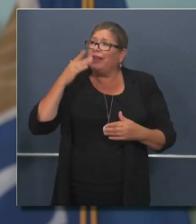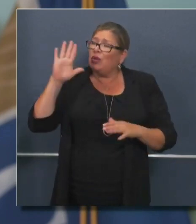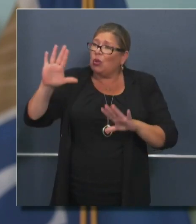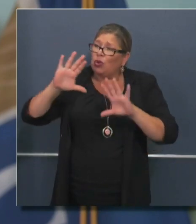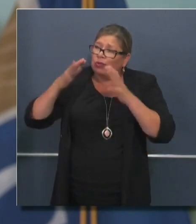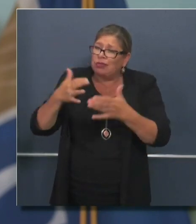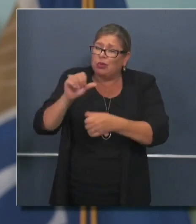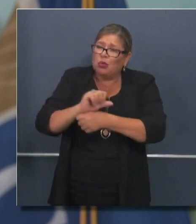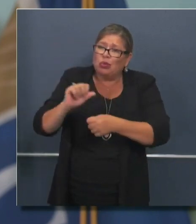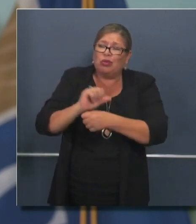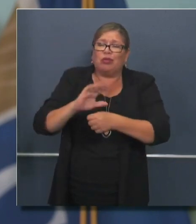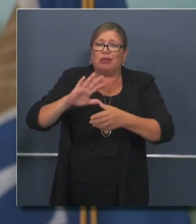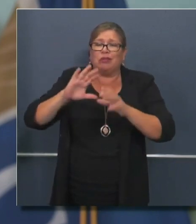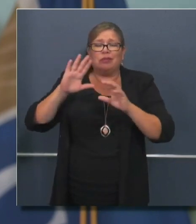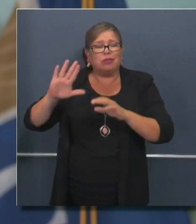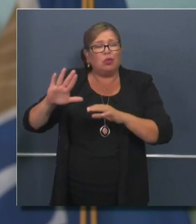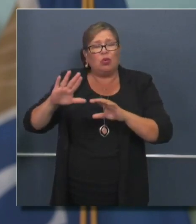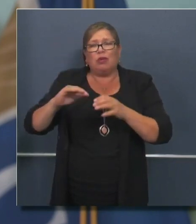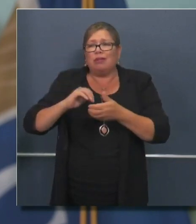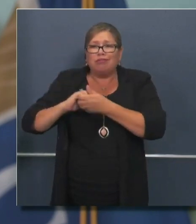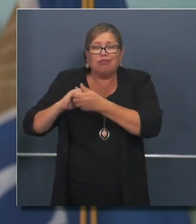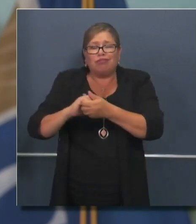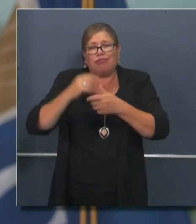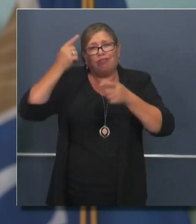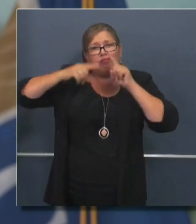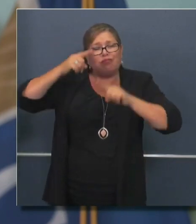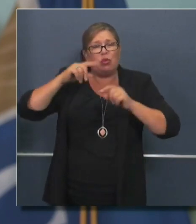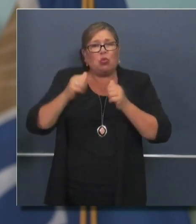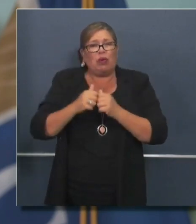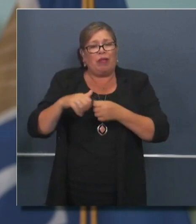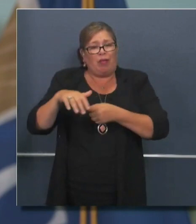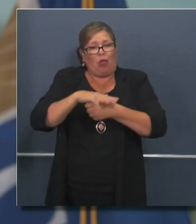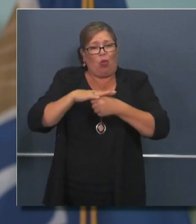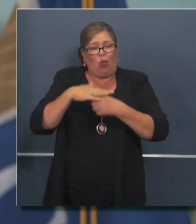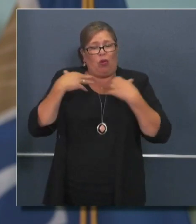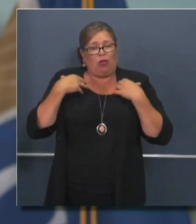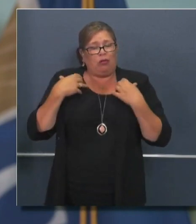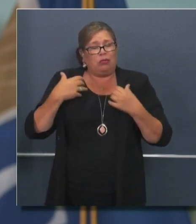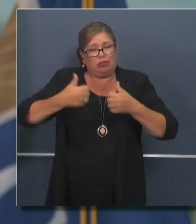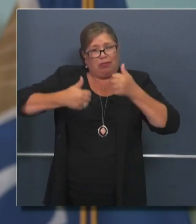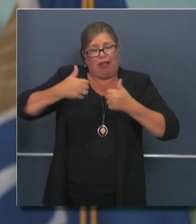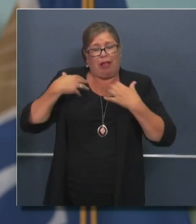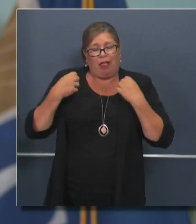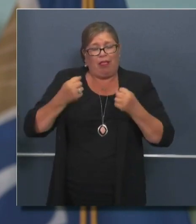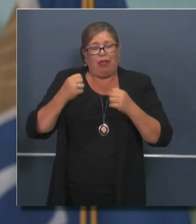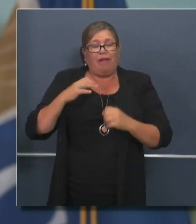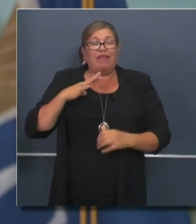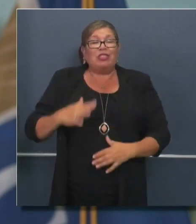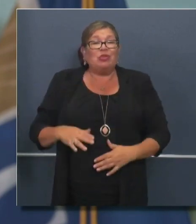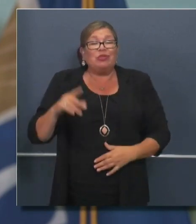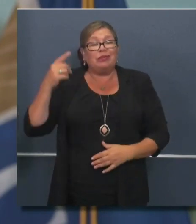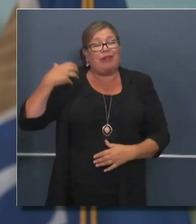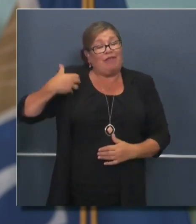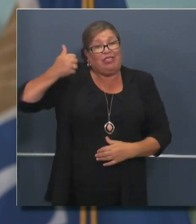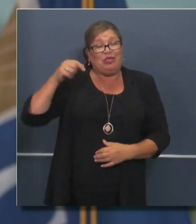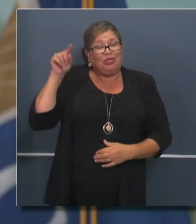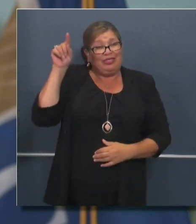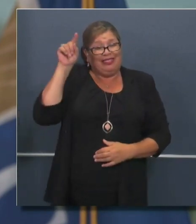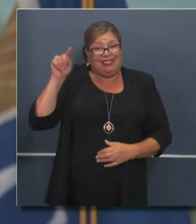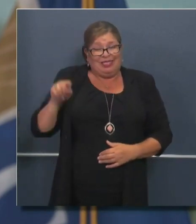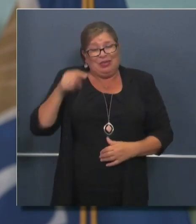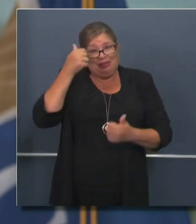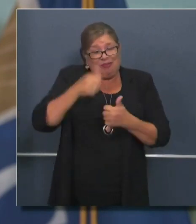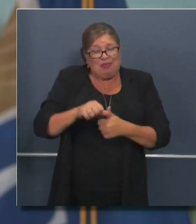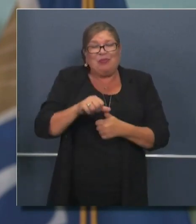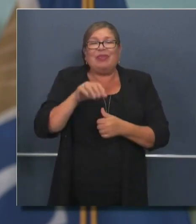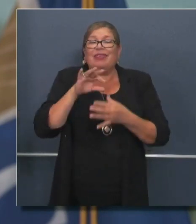and collaboration with local health officials. I'll remind you, local health officials are the tip of the spear as it